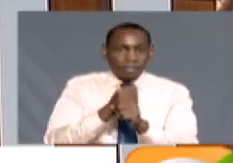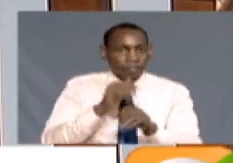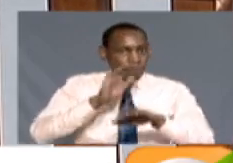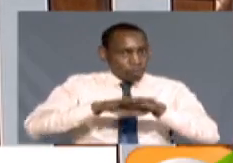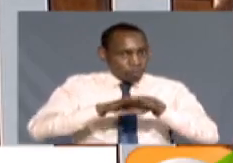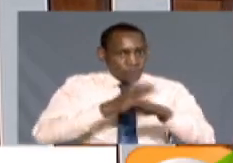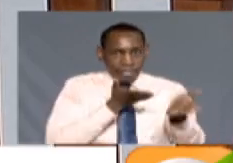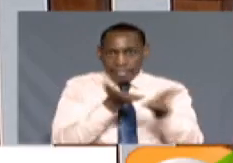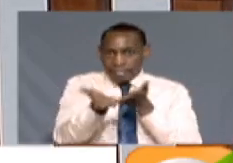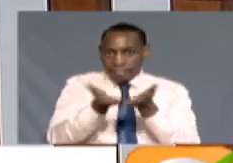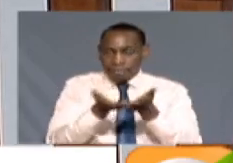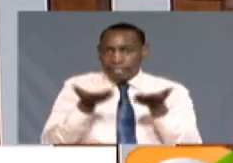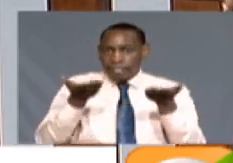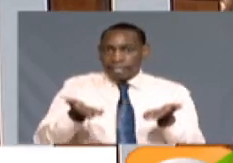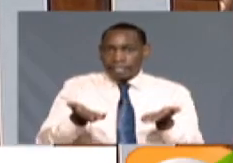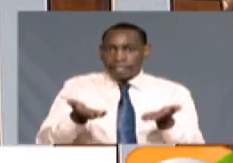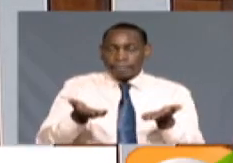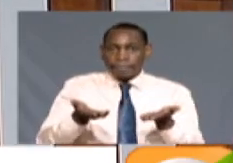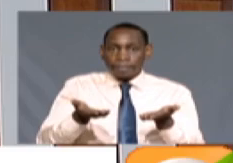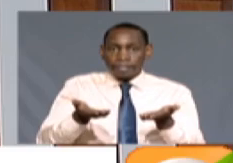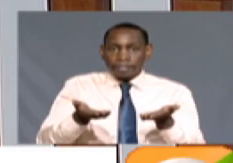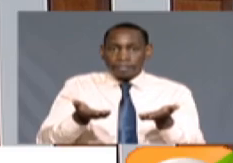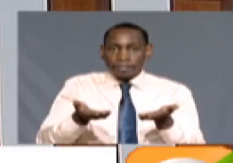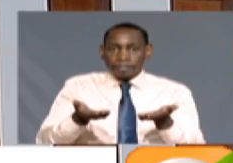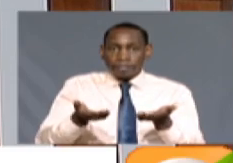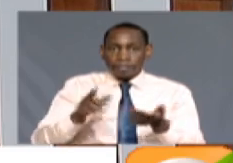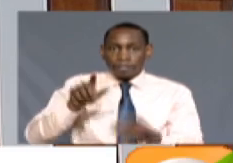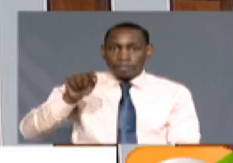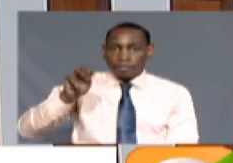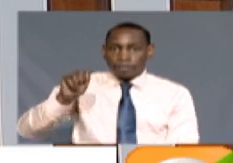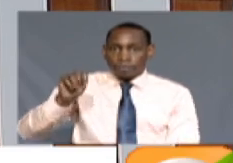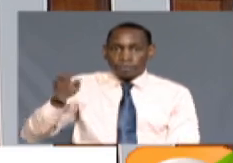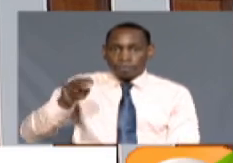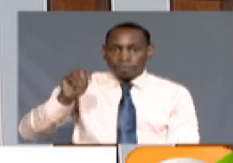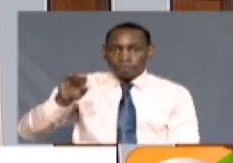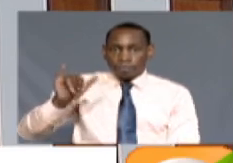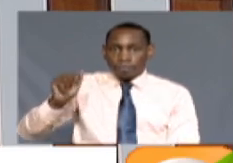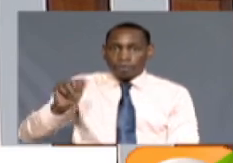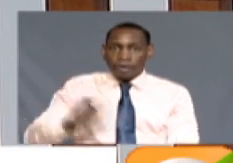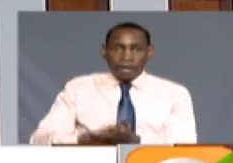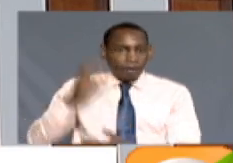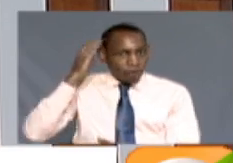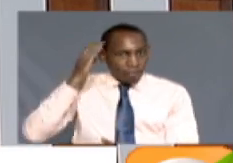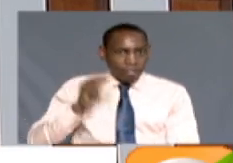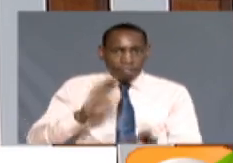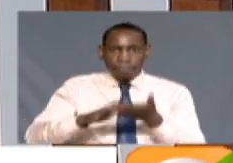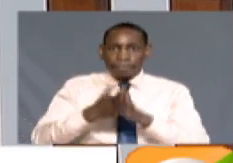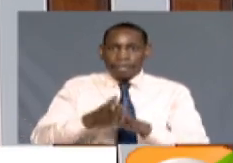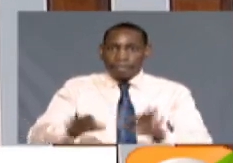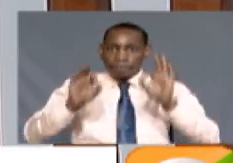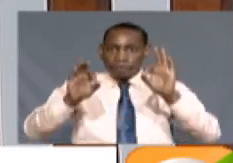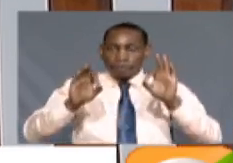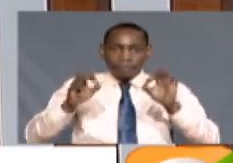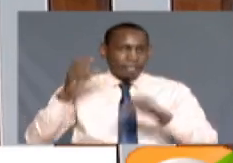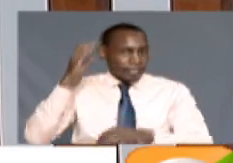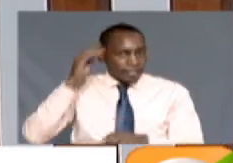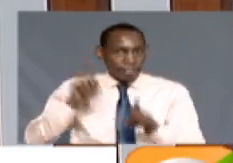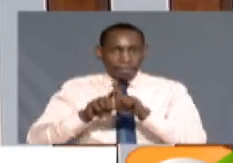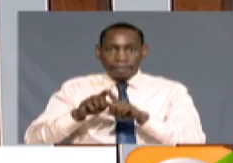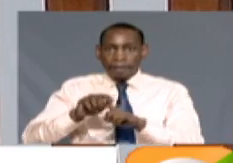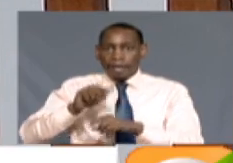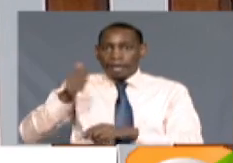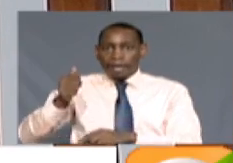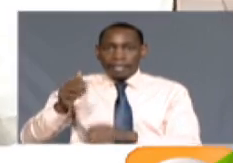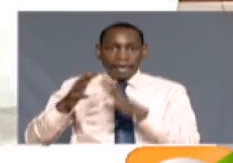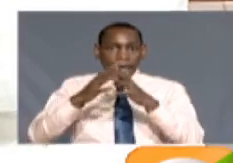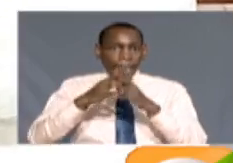service. I'm currently renovating Tom Mboya Labour College to a world-class college, like those other colleges you see in the United States of America. That's